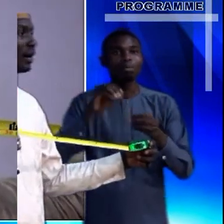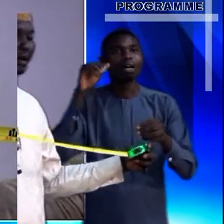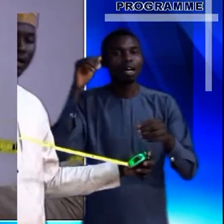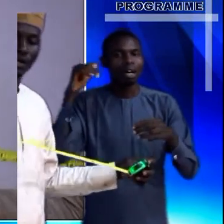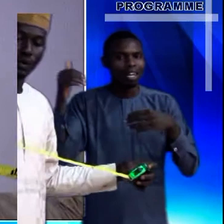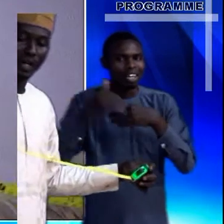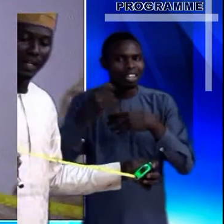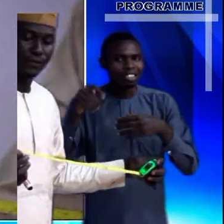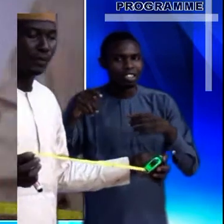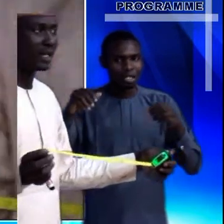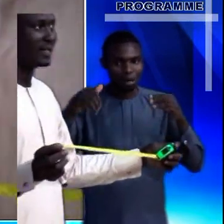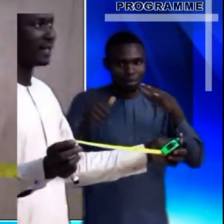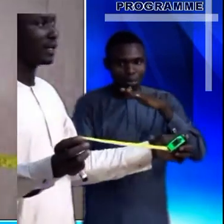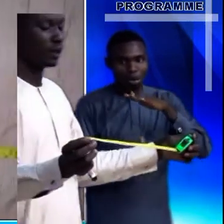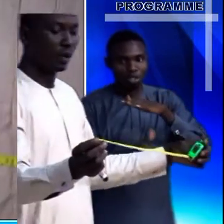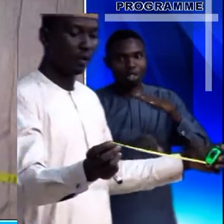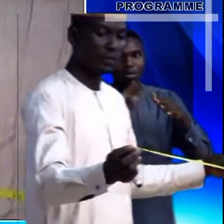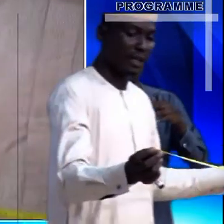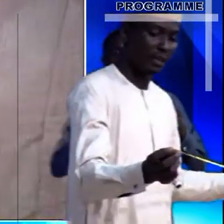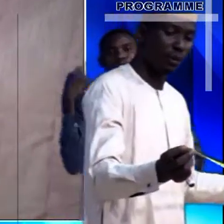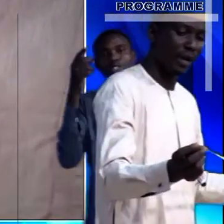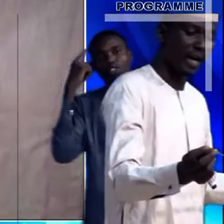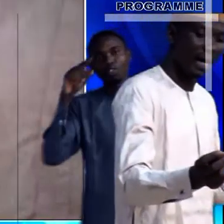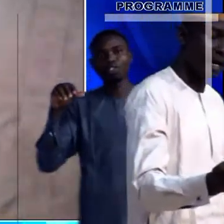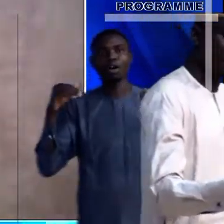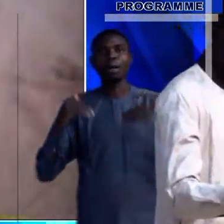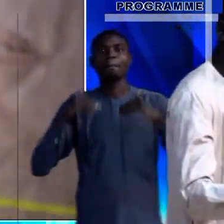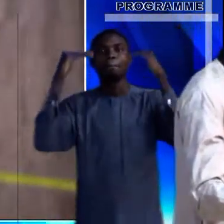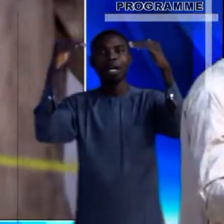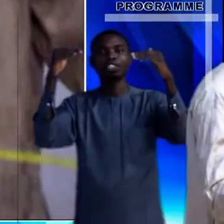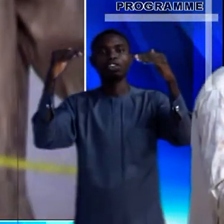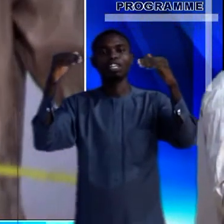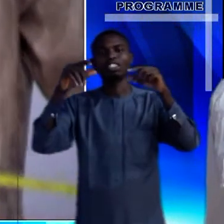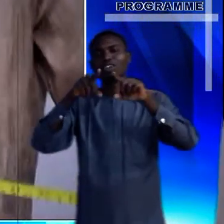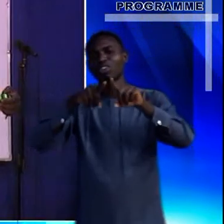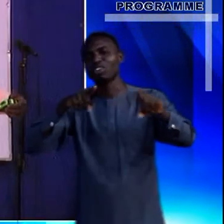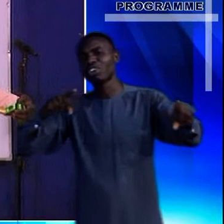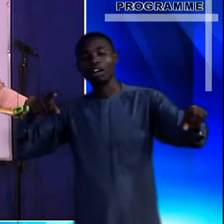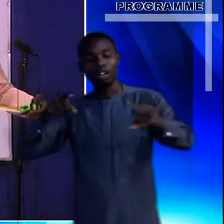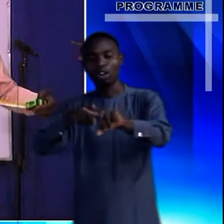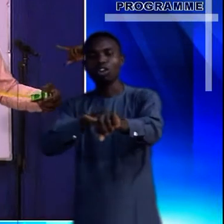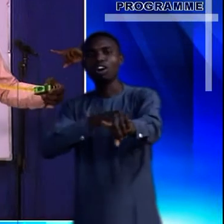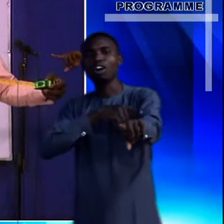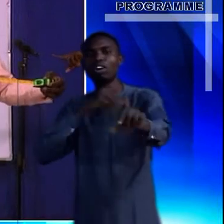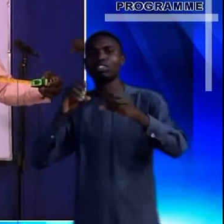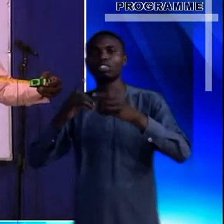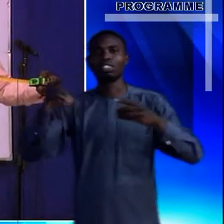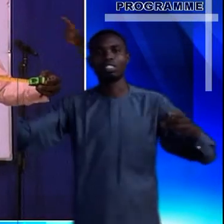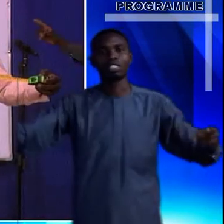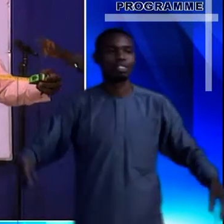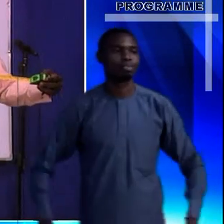meter. So if you can take a good look of it, we have from 1 up to